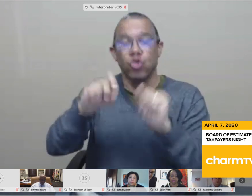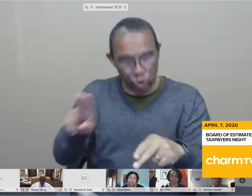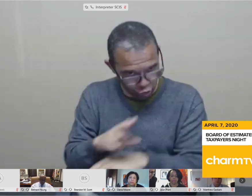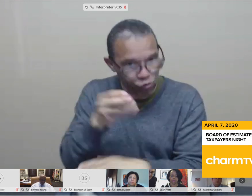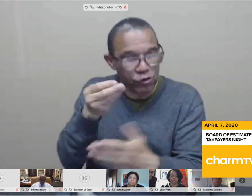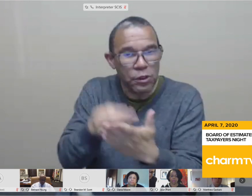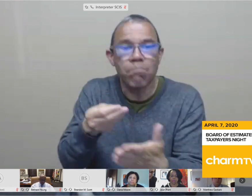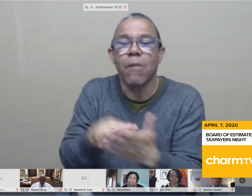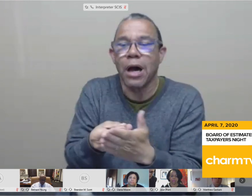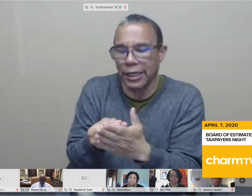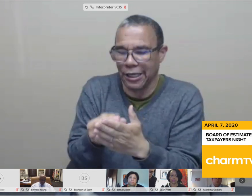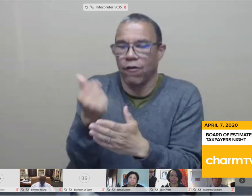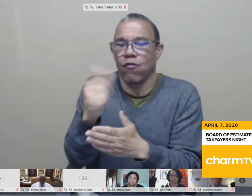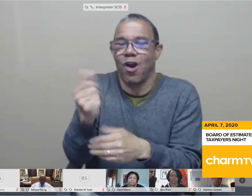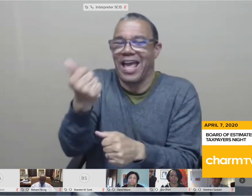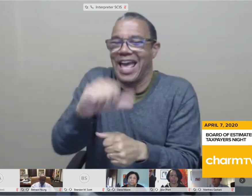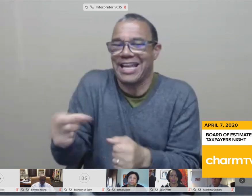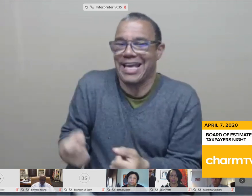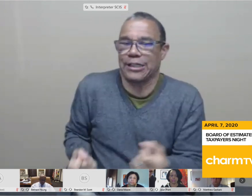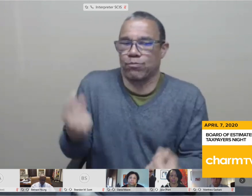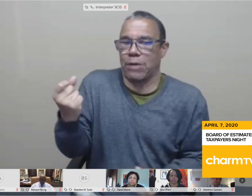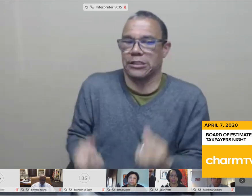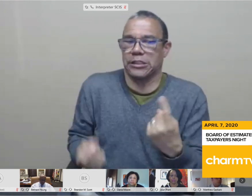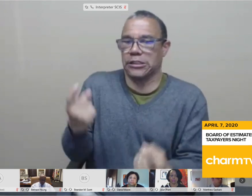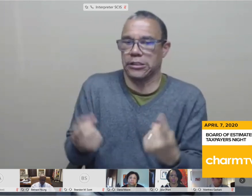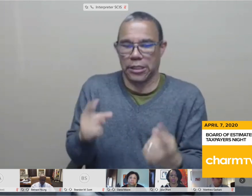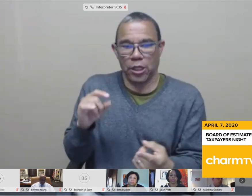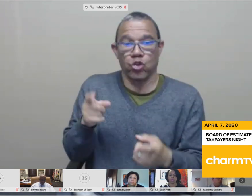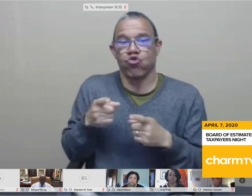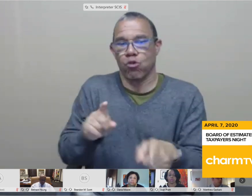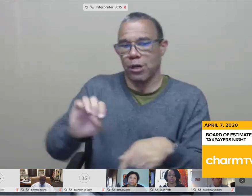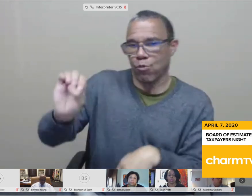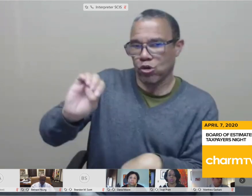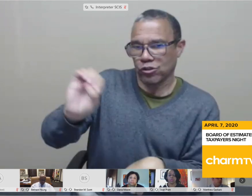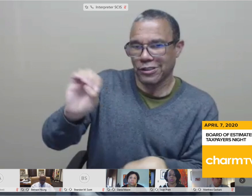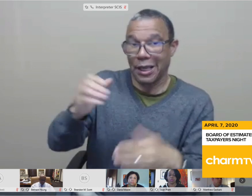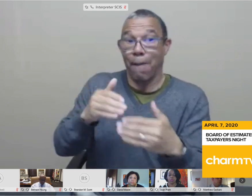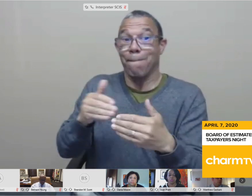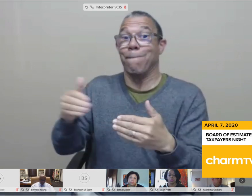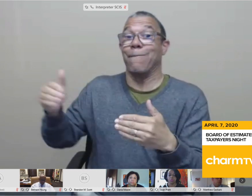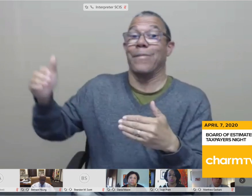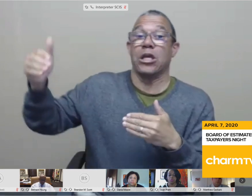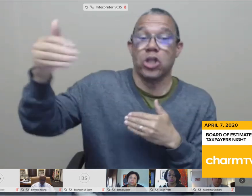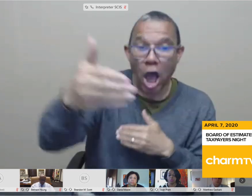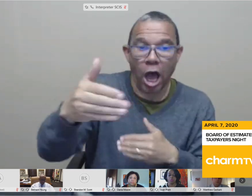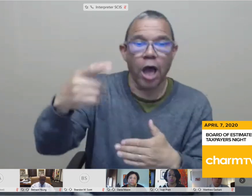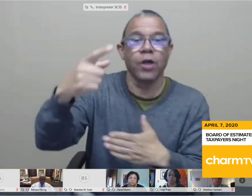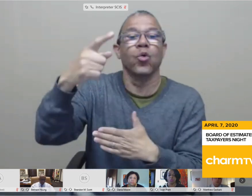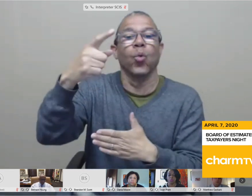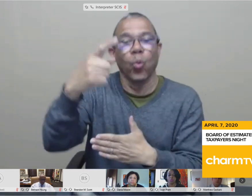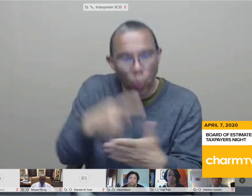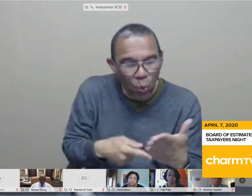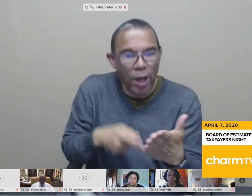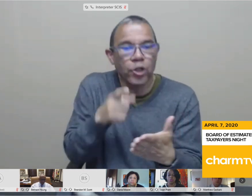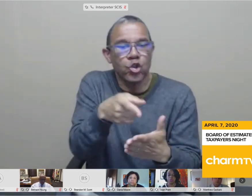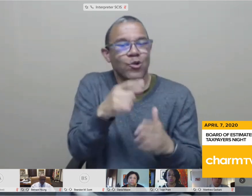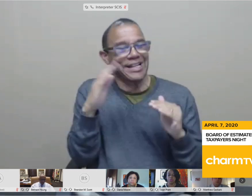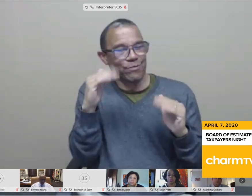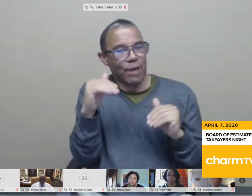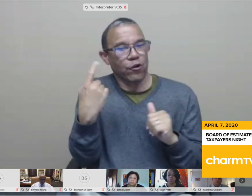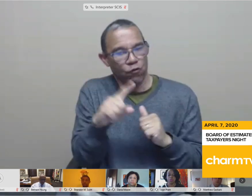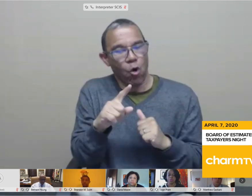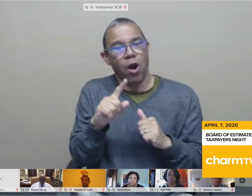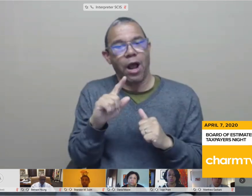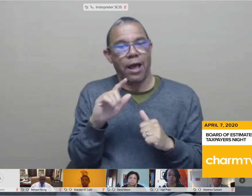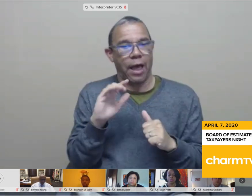during the emergency that are beyond what was expected in your most recently enacted budget. So for us, the most recently